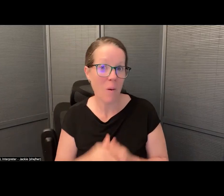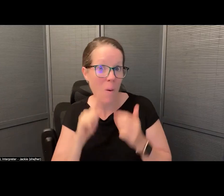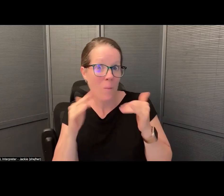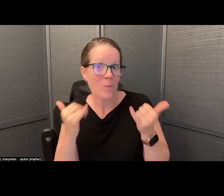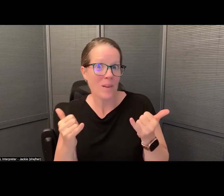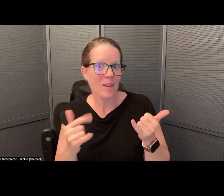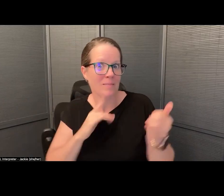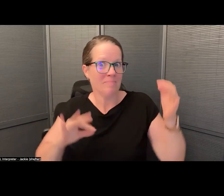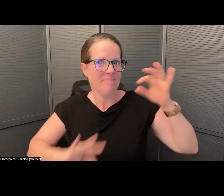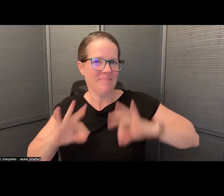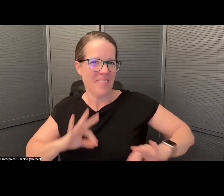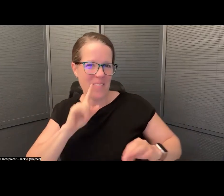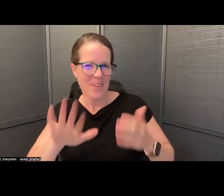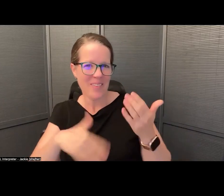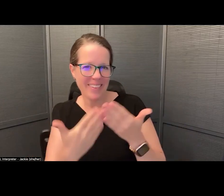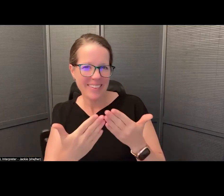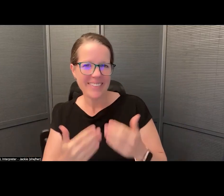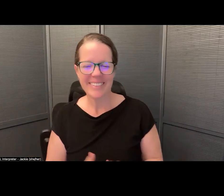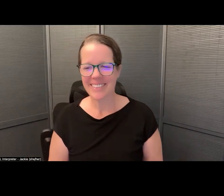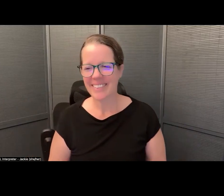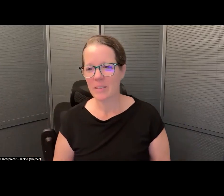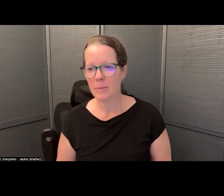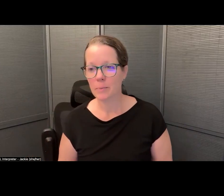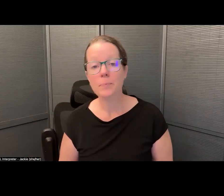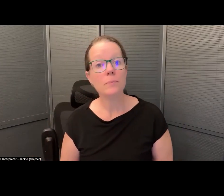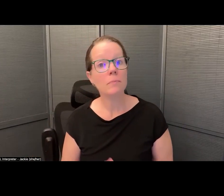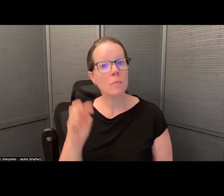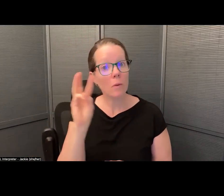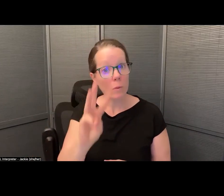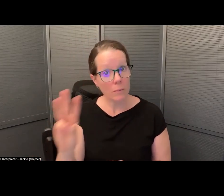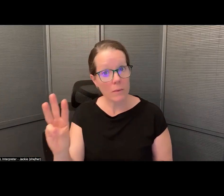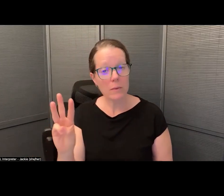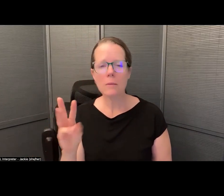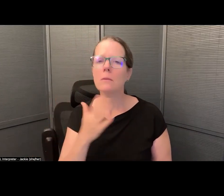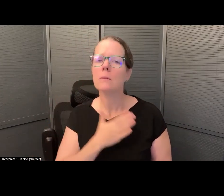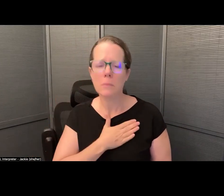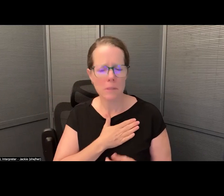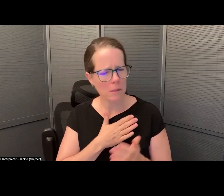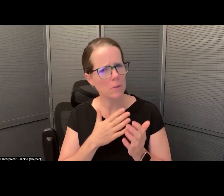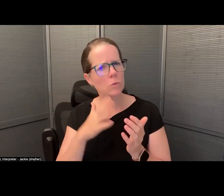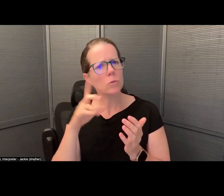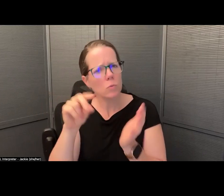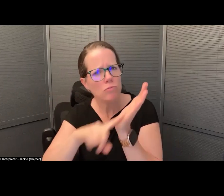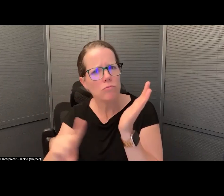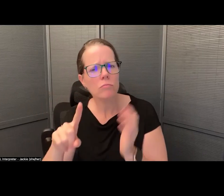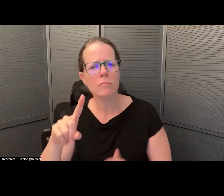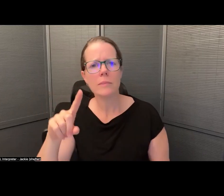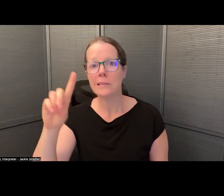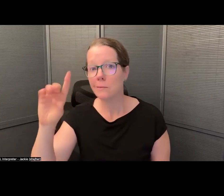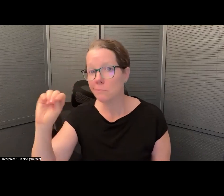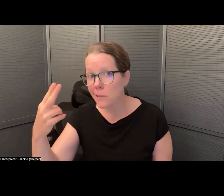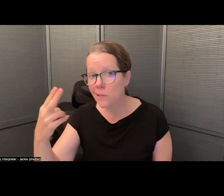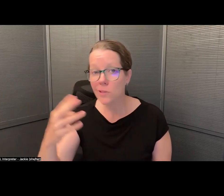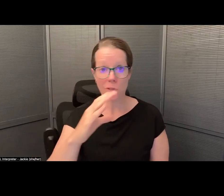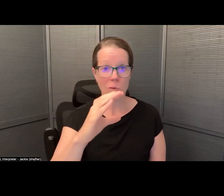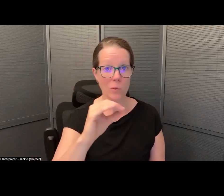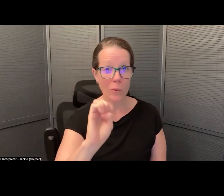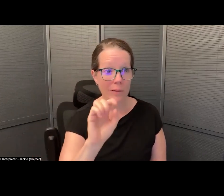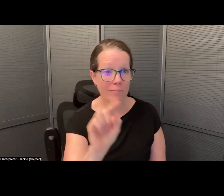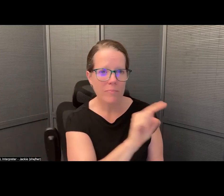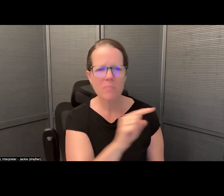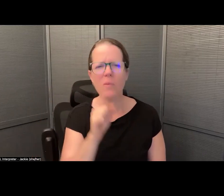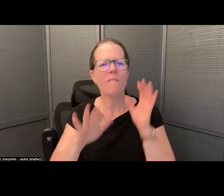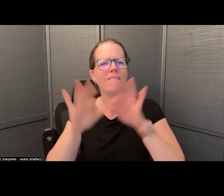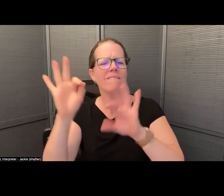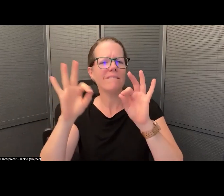available to you, I think, in the chat, but please do visit the websites of the COEs and or DMH, where you can find annual reports, full